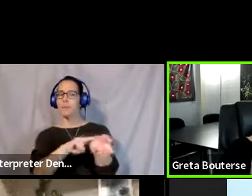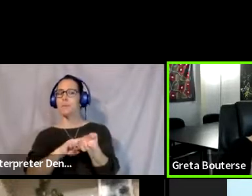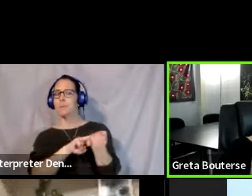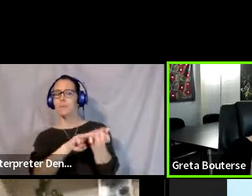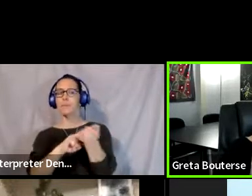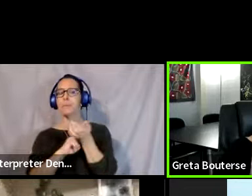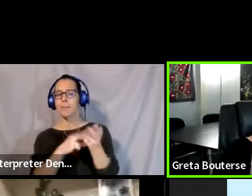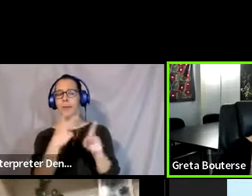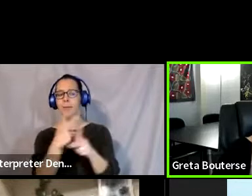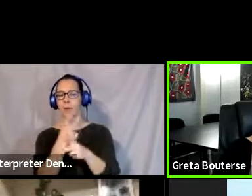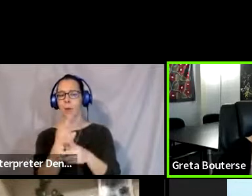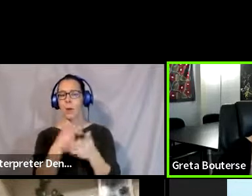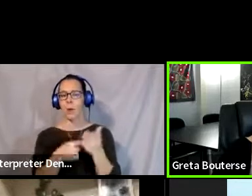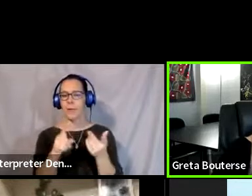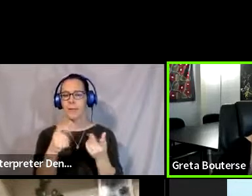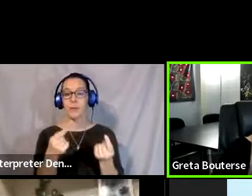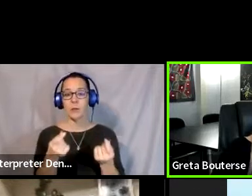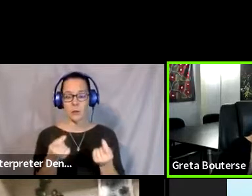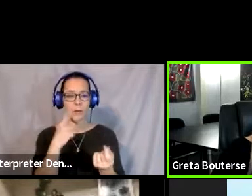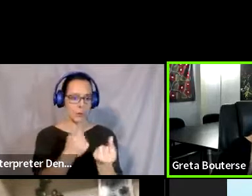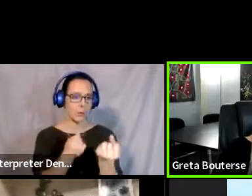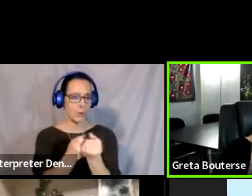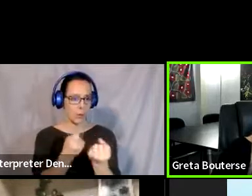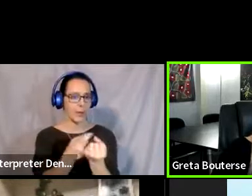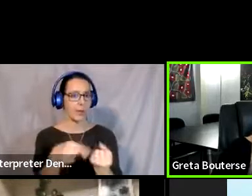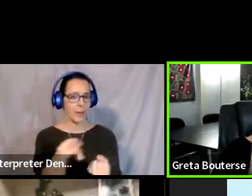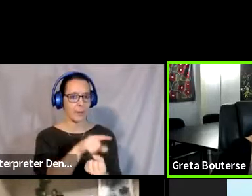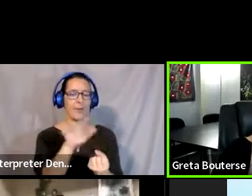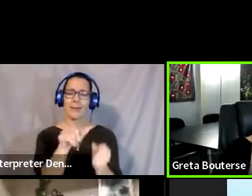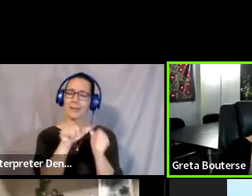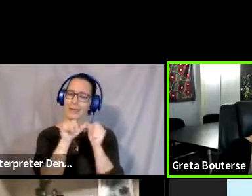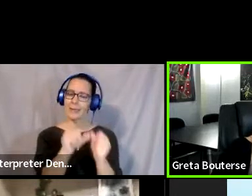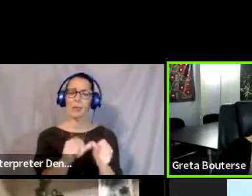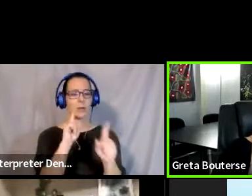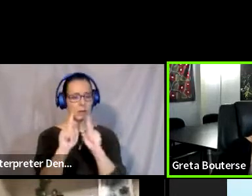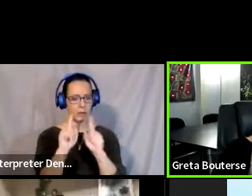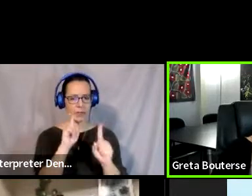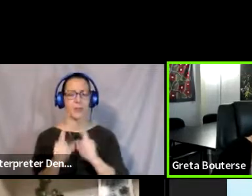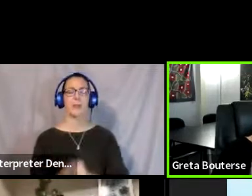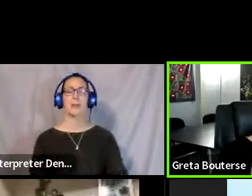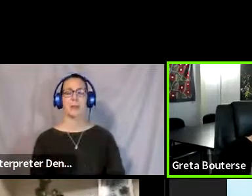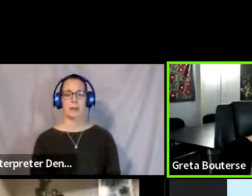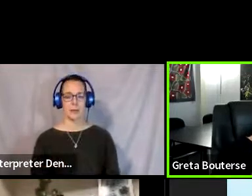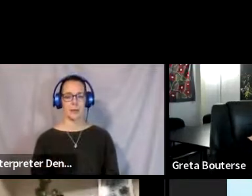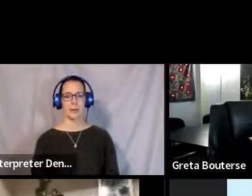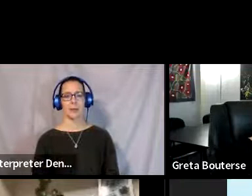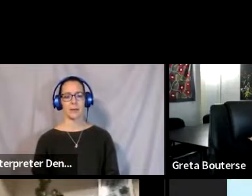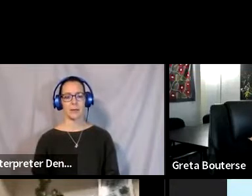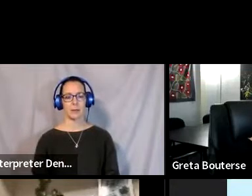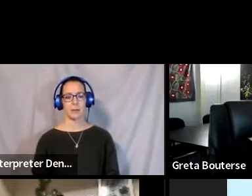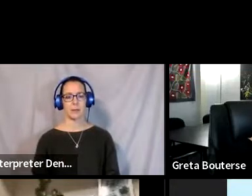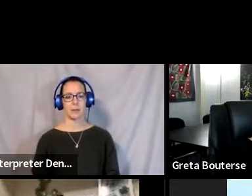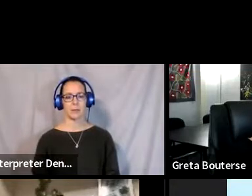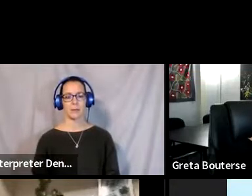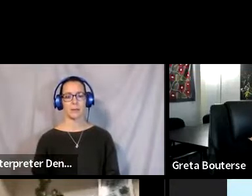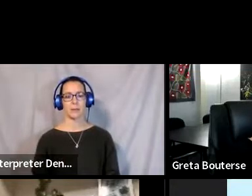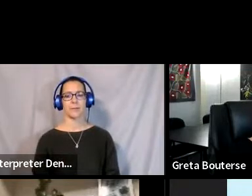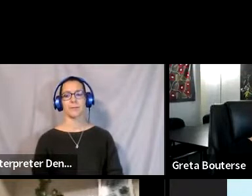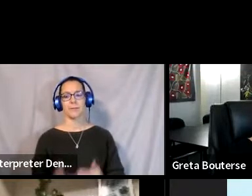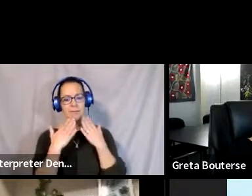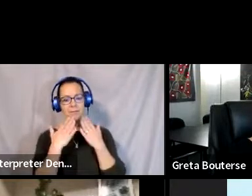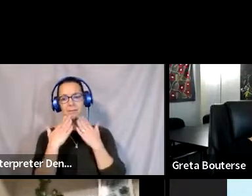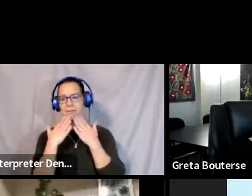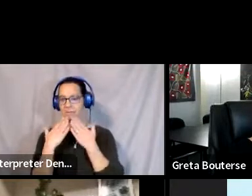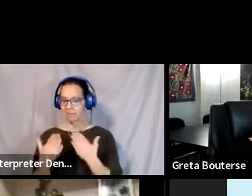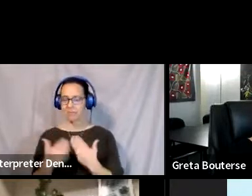support them. And so it's a continuous conversation for sure. Thank you, Greta. Thank you, Ed. Thanks, Greta. Thank